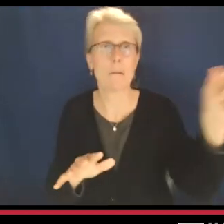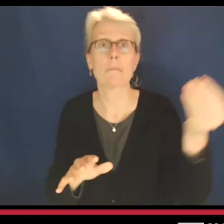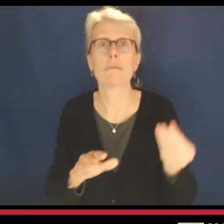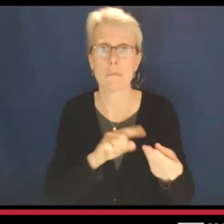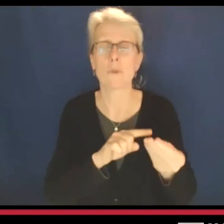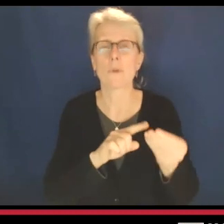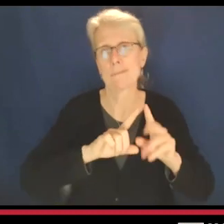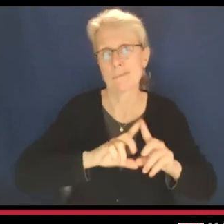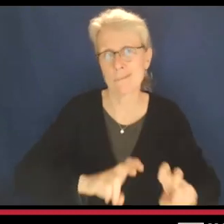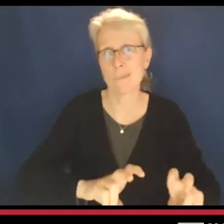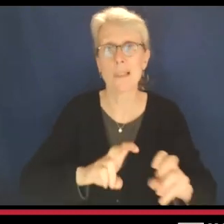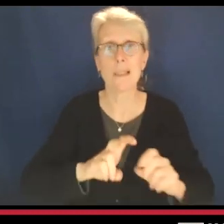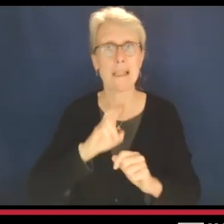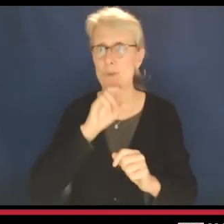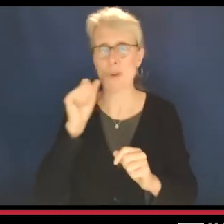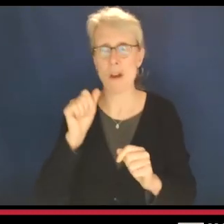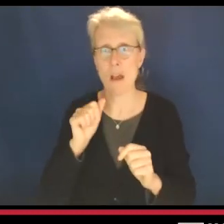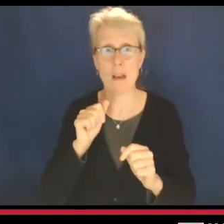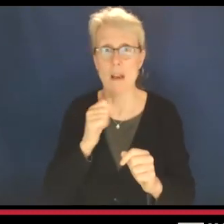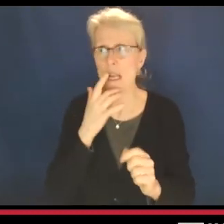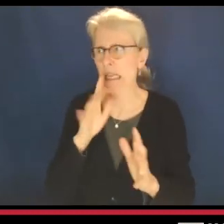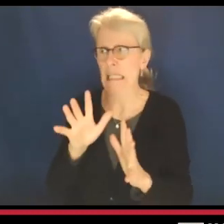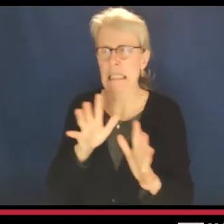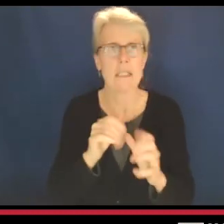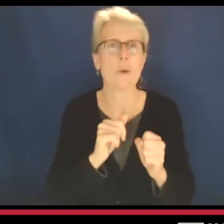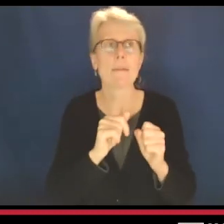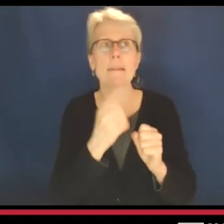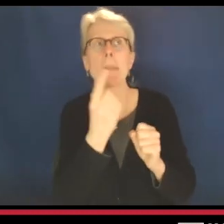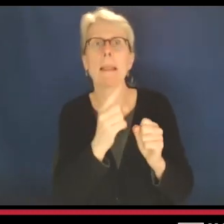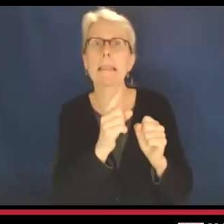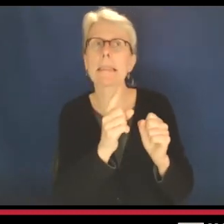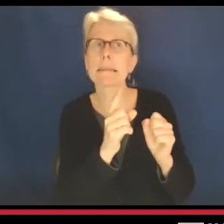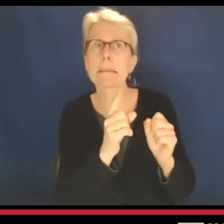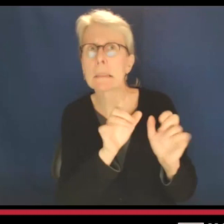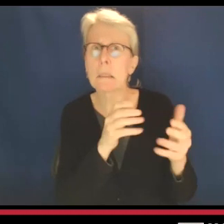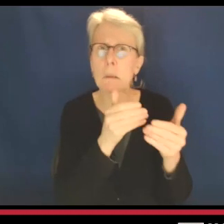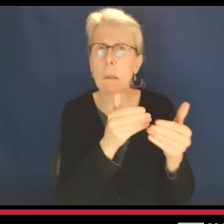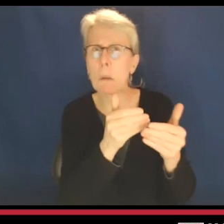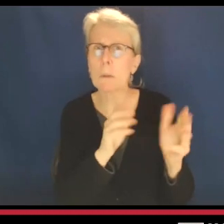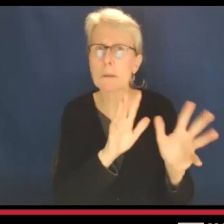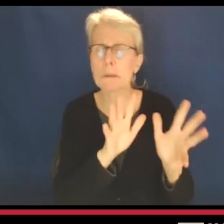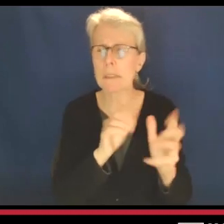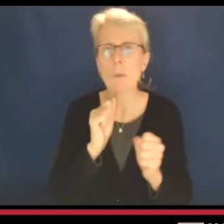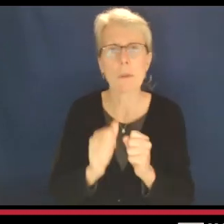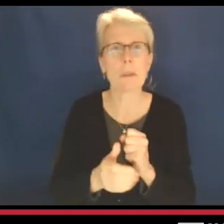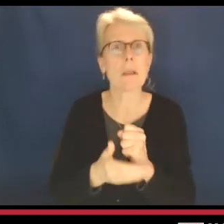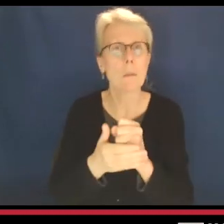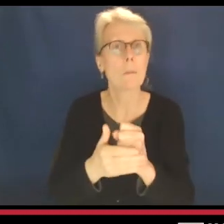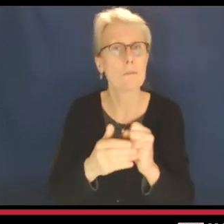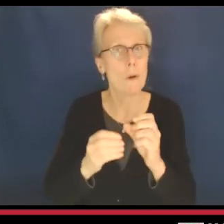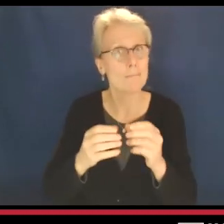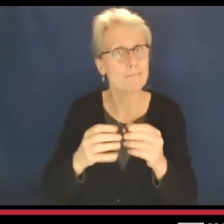if you're not lucky, at least you may be lucky enough to have done something relevant to the virus that does emerge.